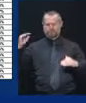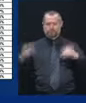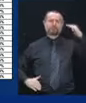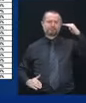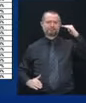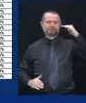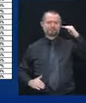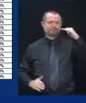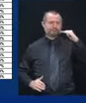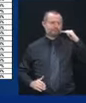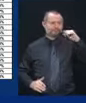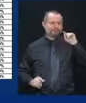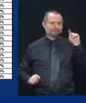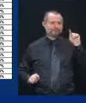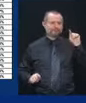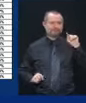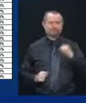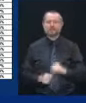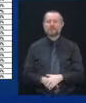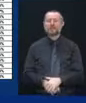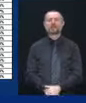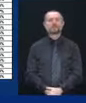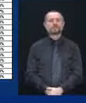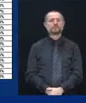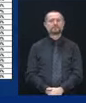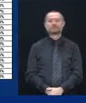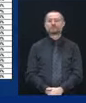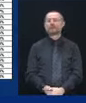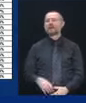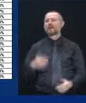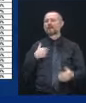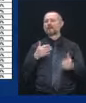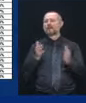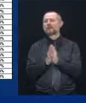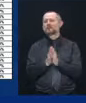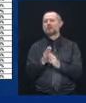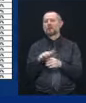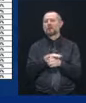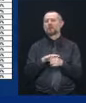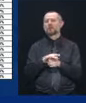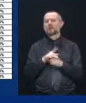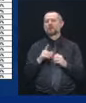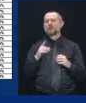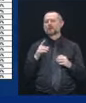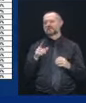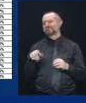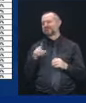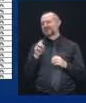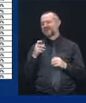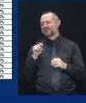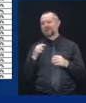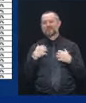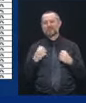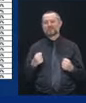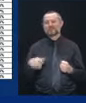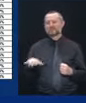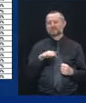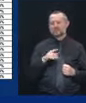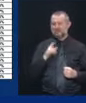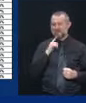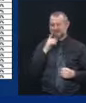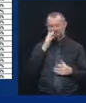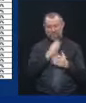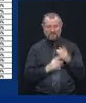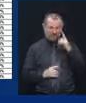and the low-performing hospitals. And again, I asked the local health departments to look into this. But how do you have some hospitals at